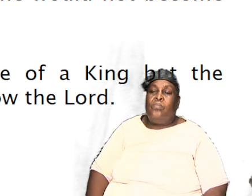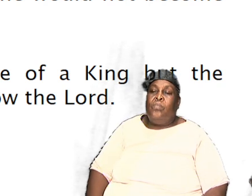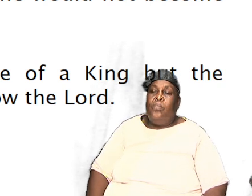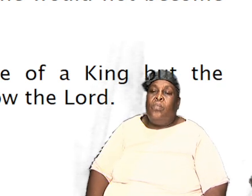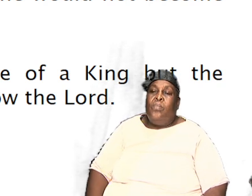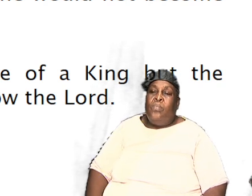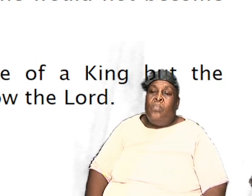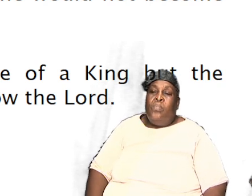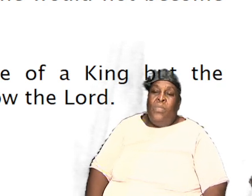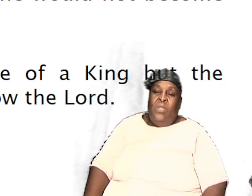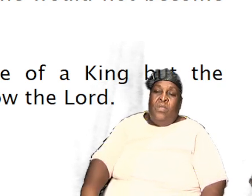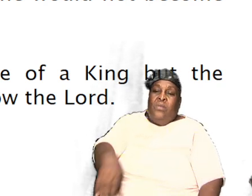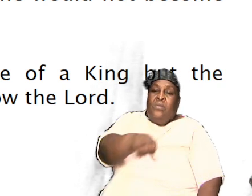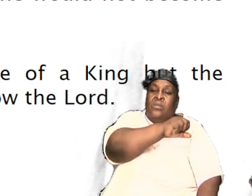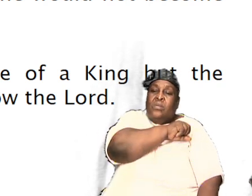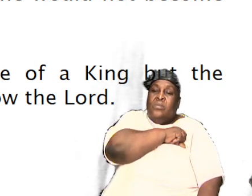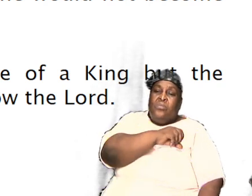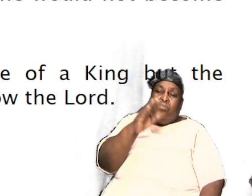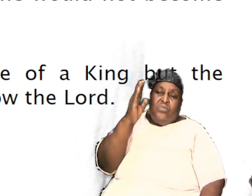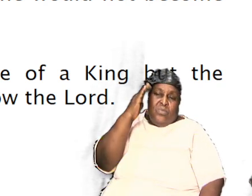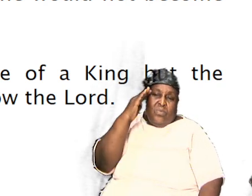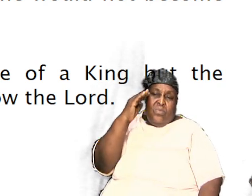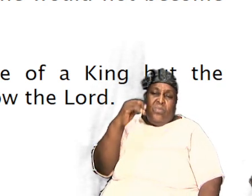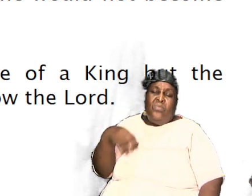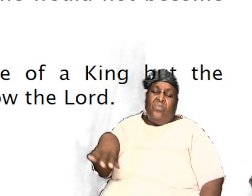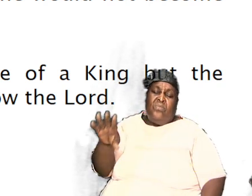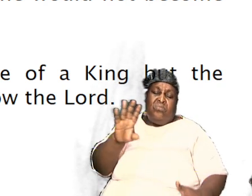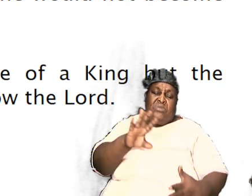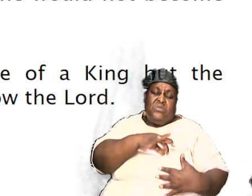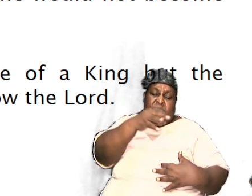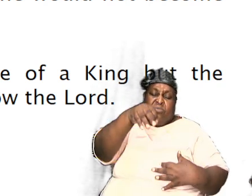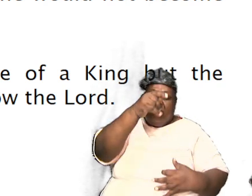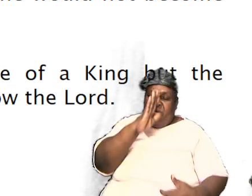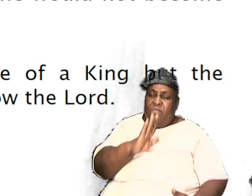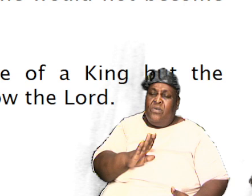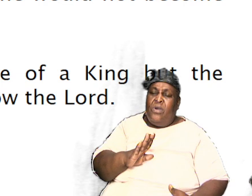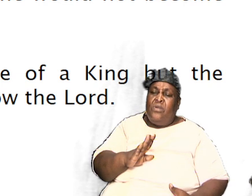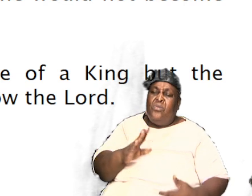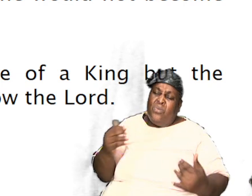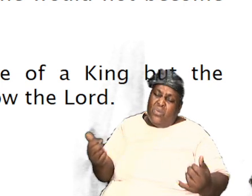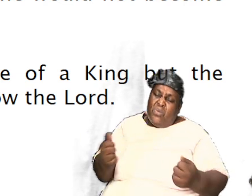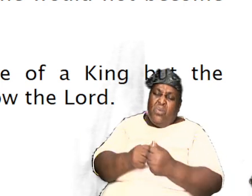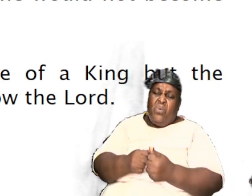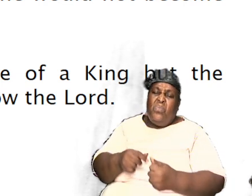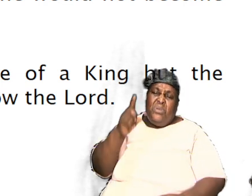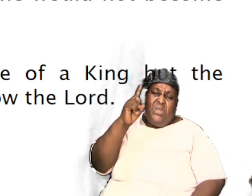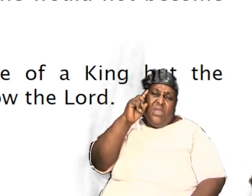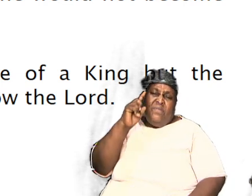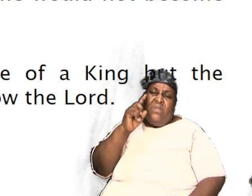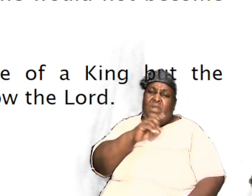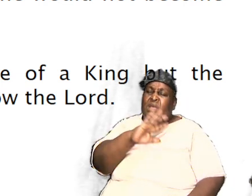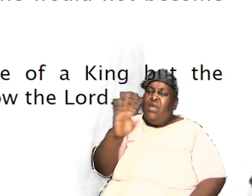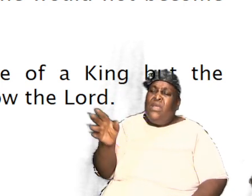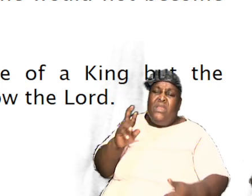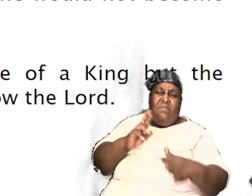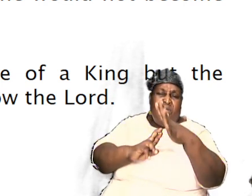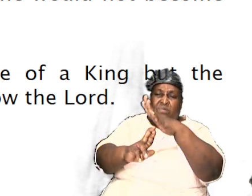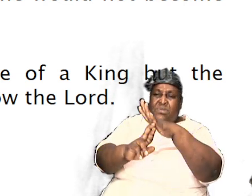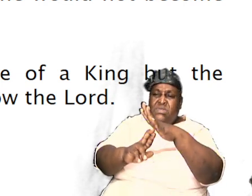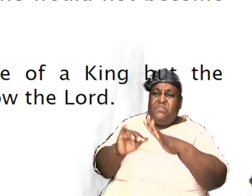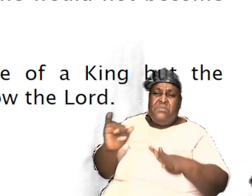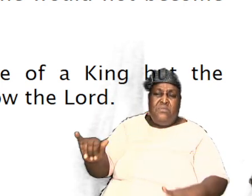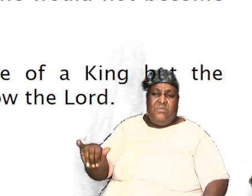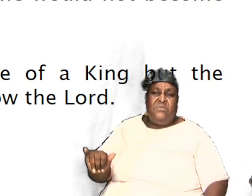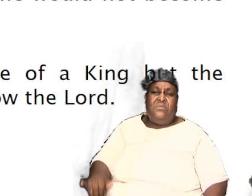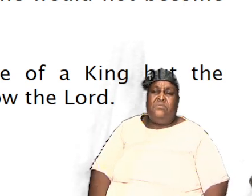Saul recognized that the Spirit of the Lord was now with David. But he did not respect that.